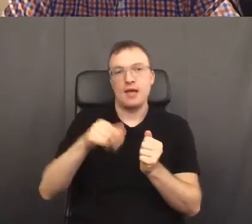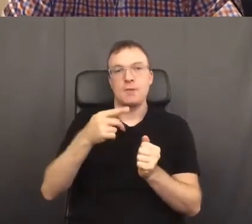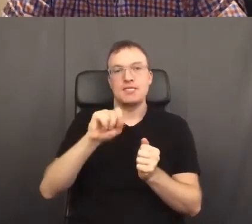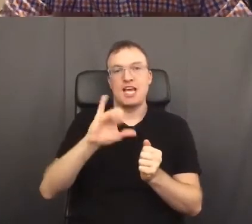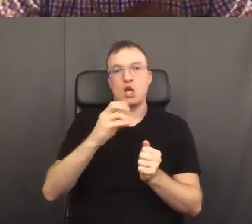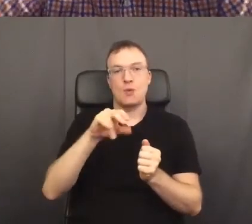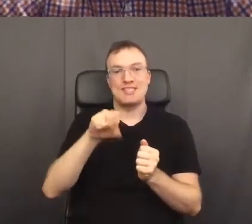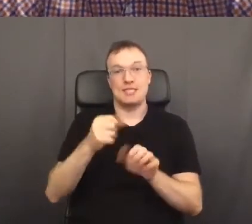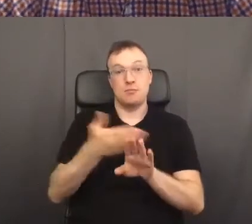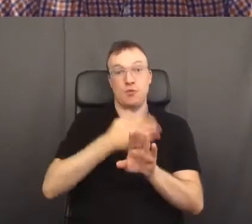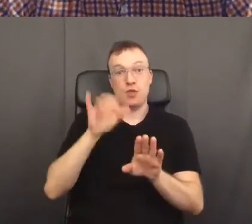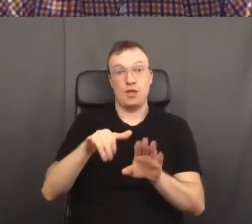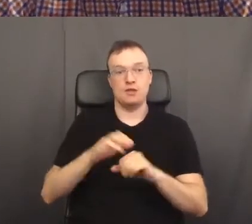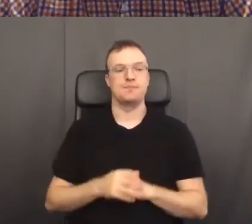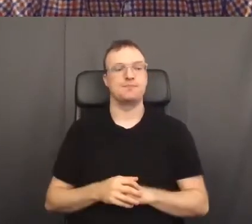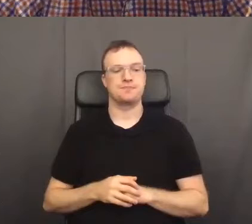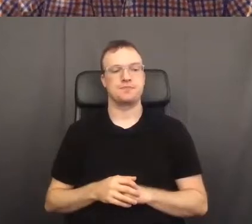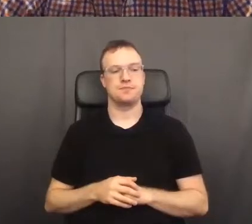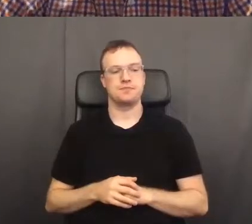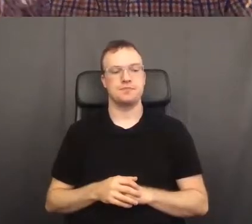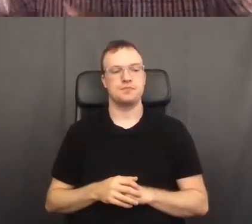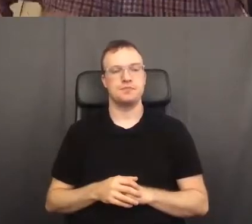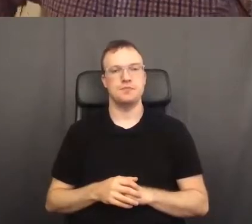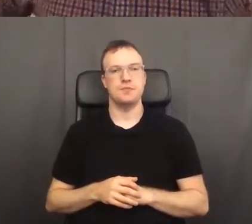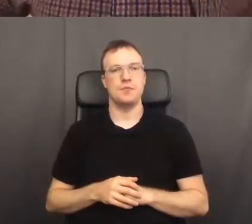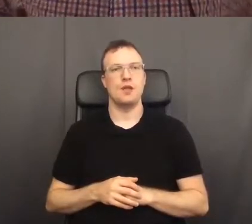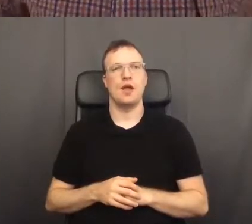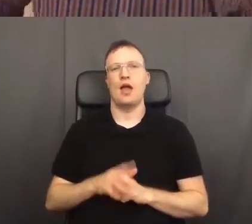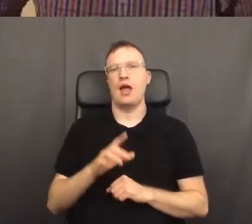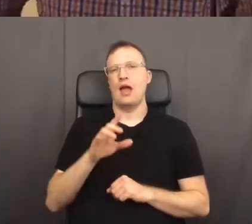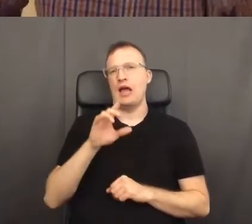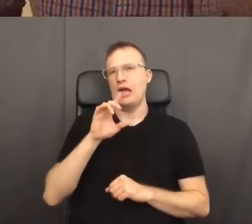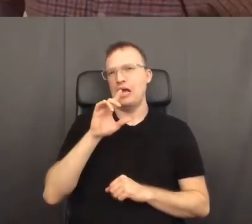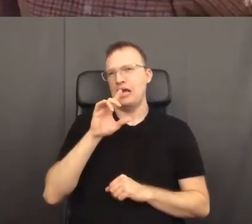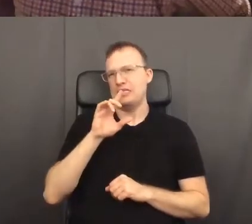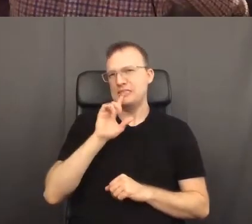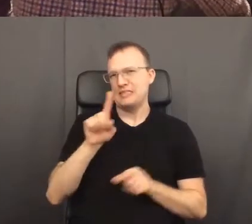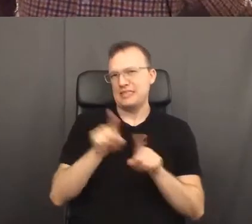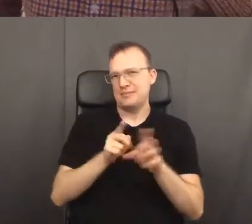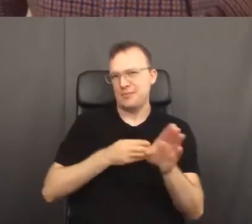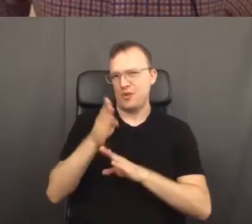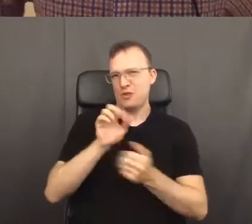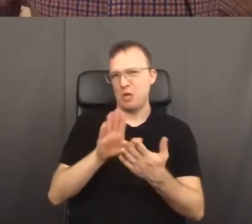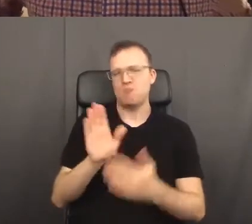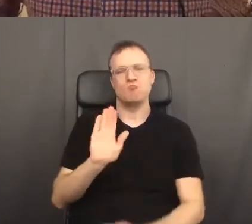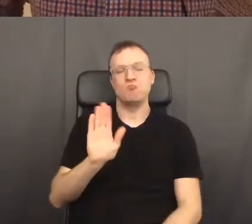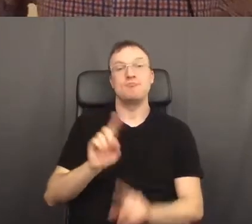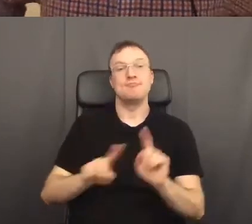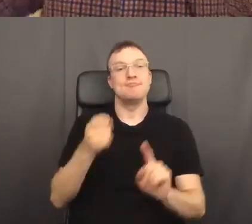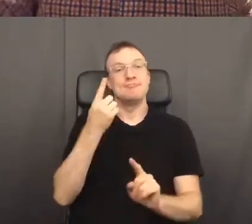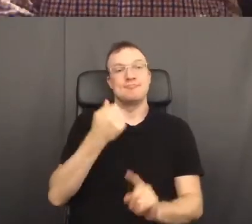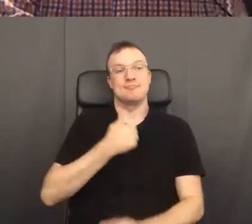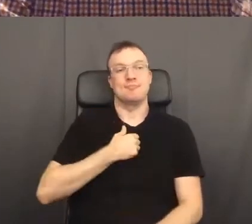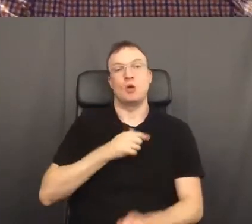this? And yeah. Not exactly in a professional level, but I am also an